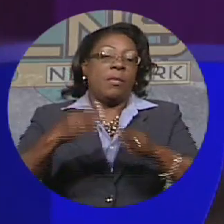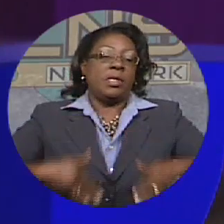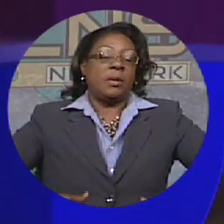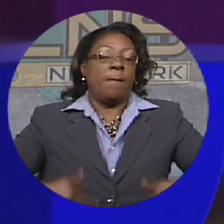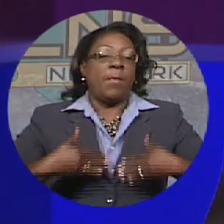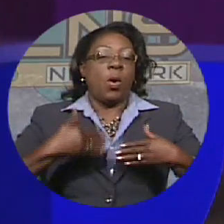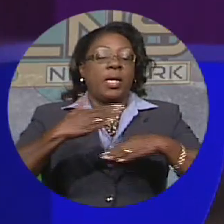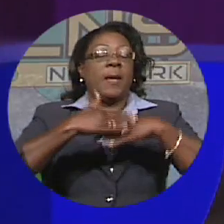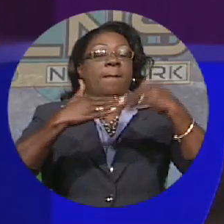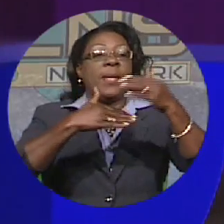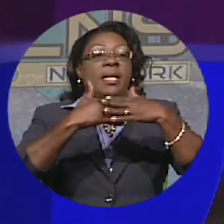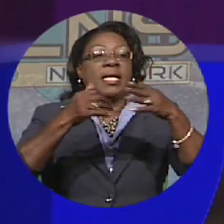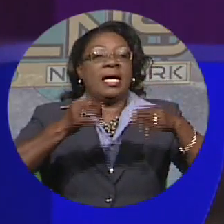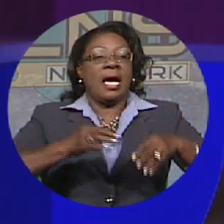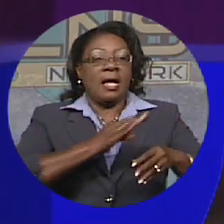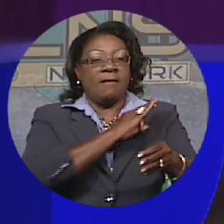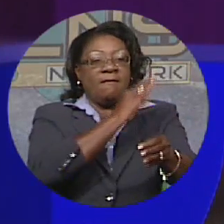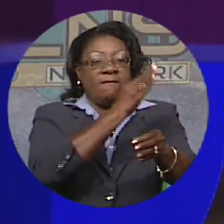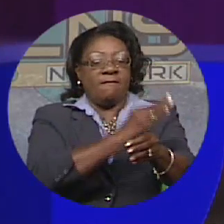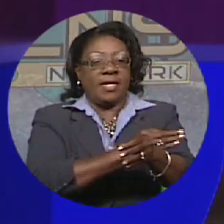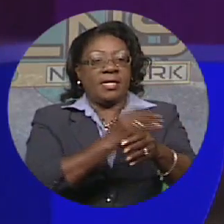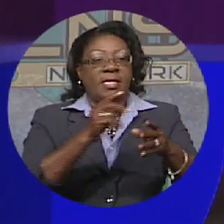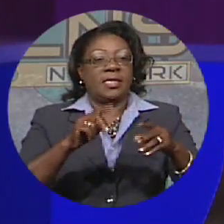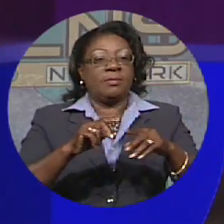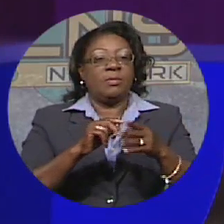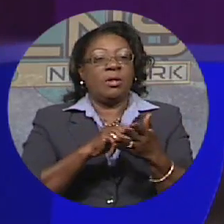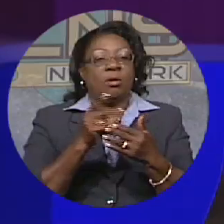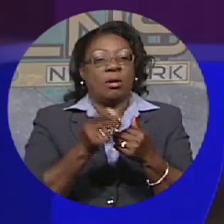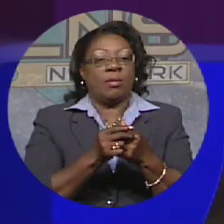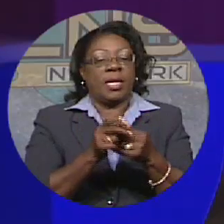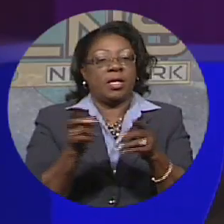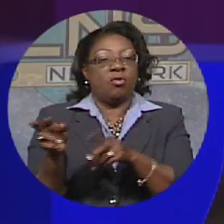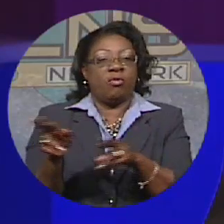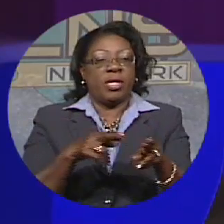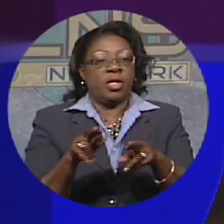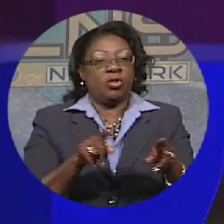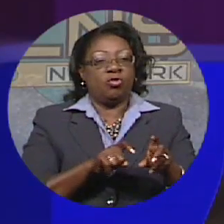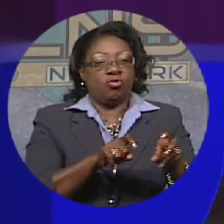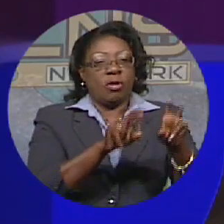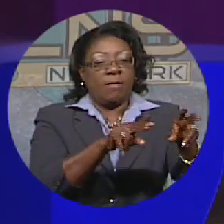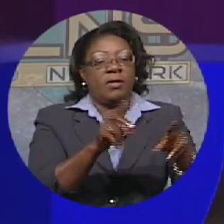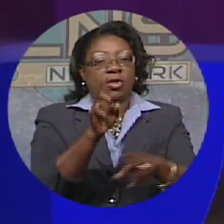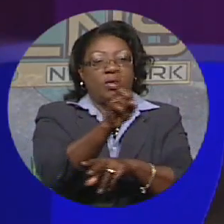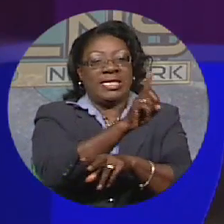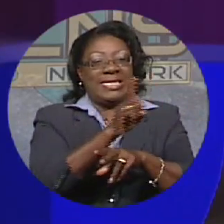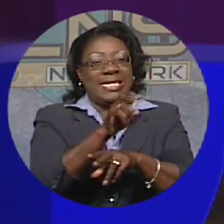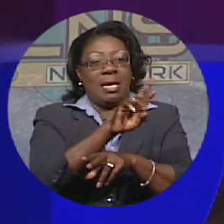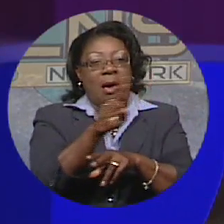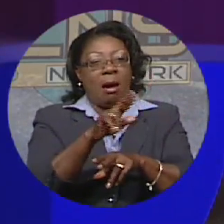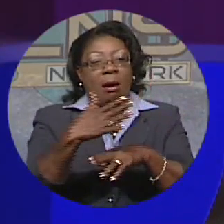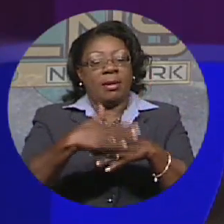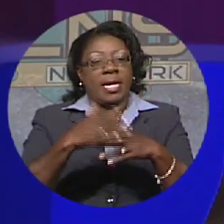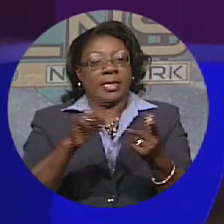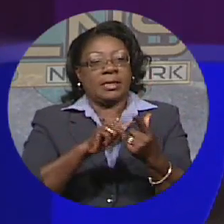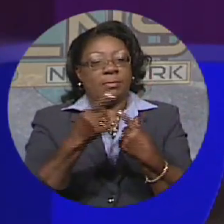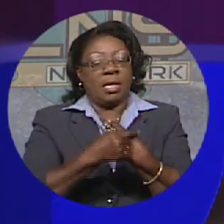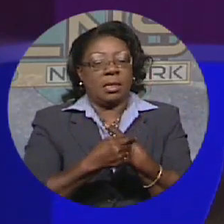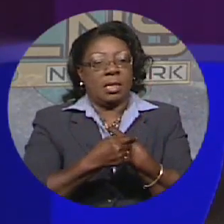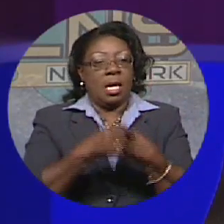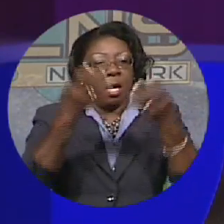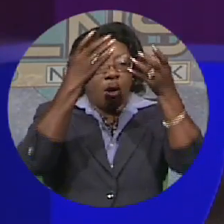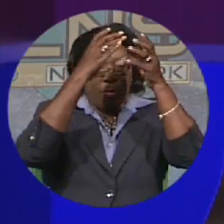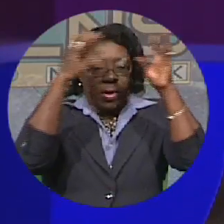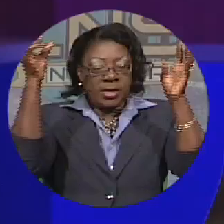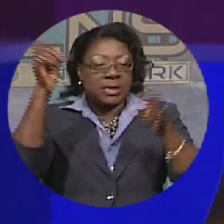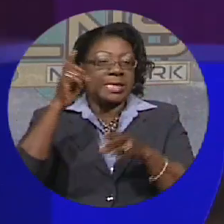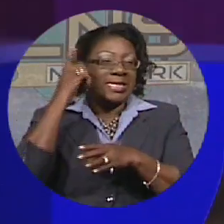Fitness Federation is getting ready to send a team to the CAC Championships next month in the Dominican Republic. And according to President Danny Sumner,